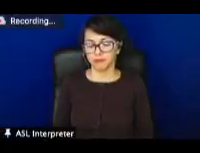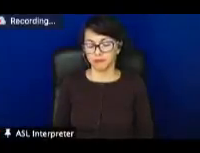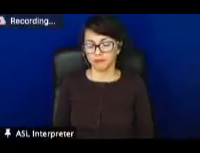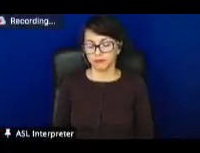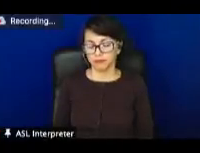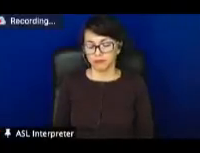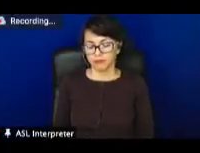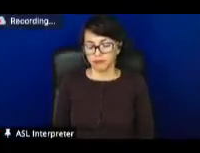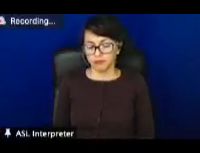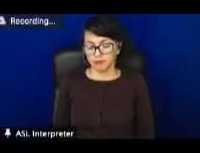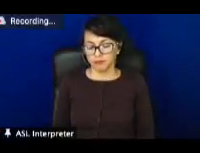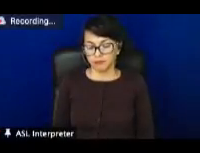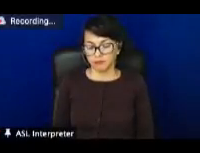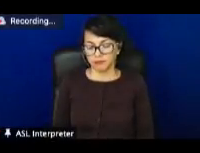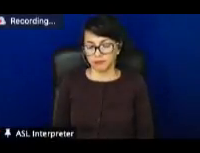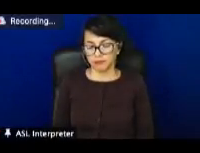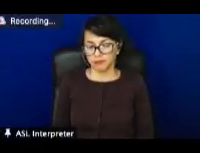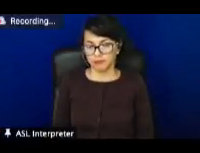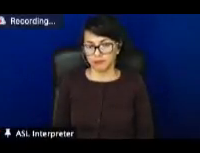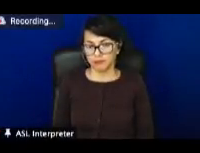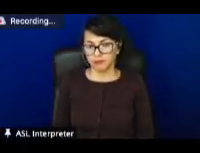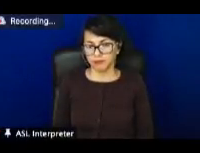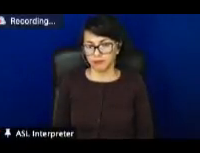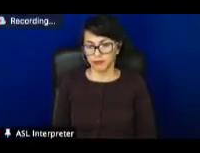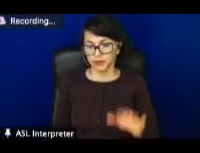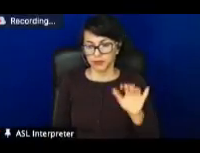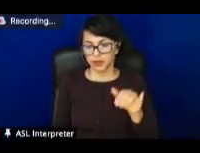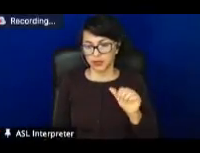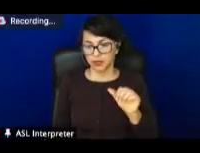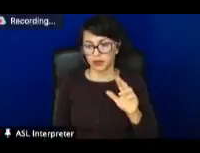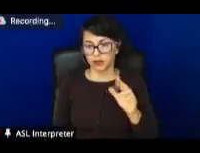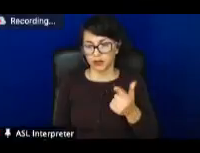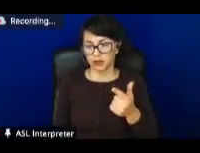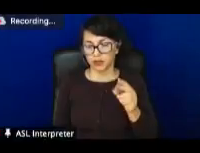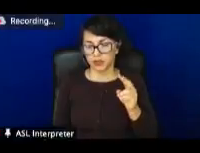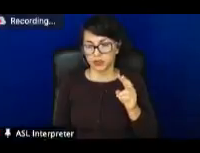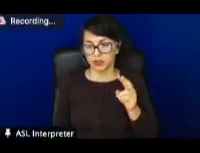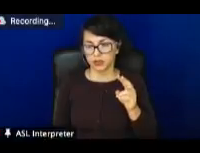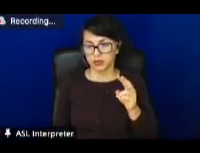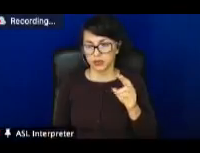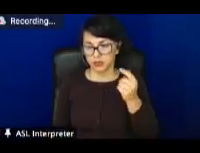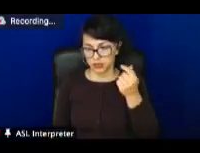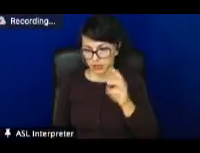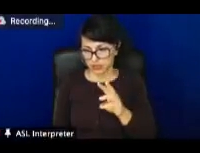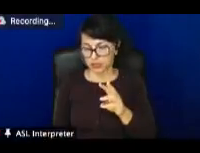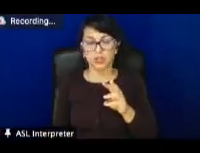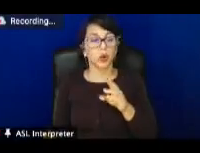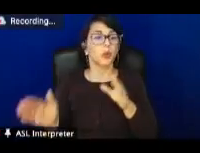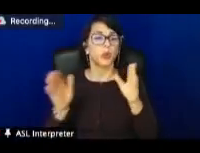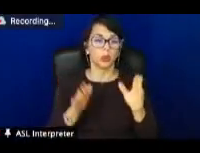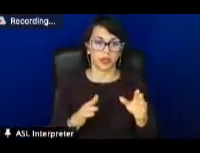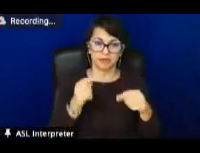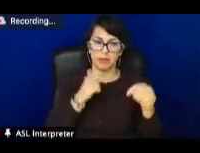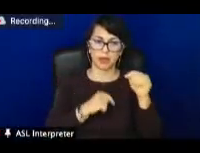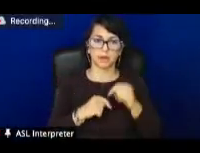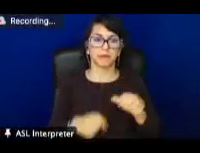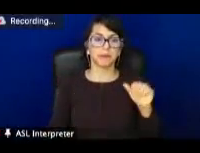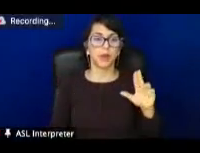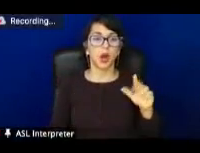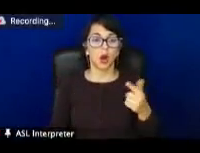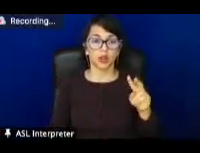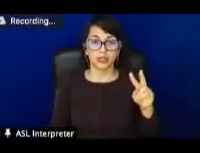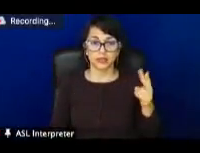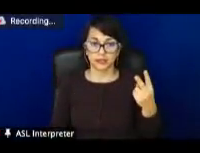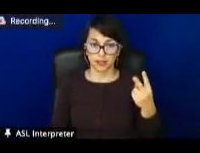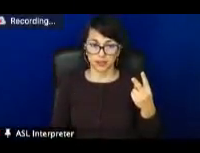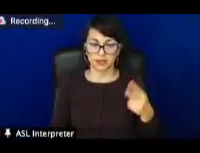Wait, what day is it? It's the 16th. So August 2nd is the day we need to have the agenda